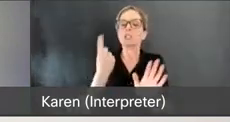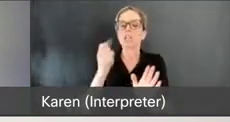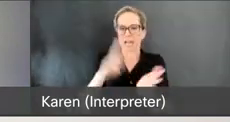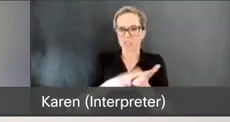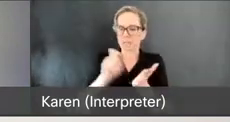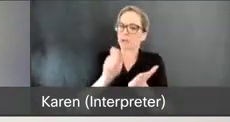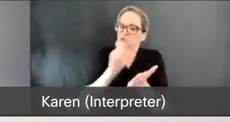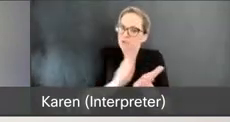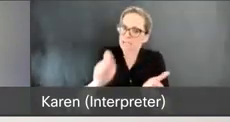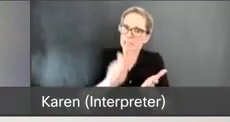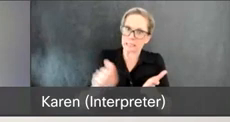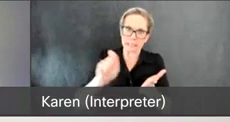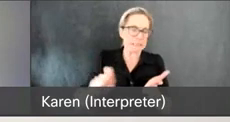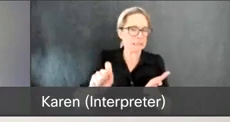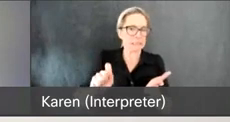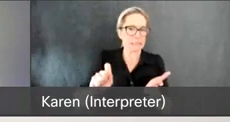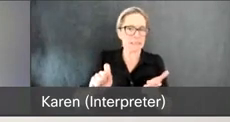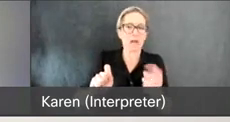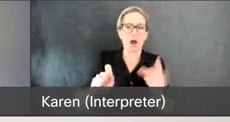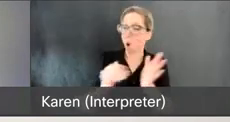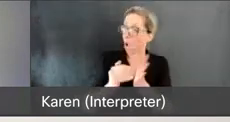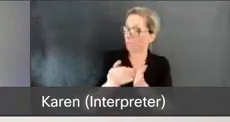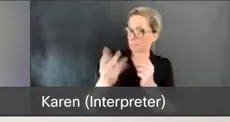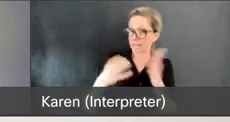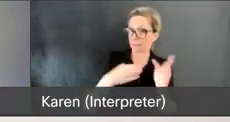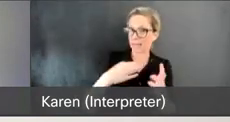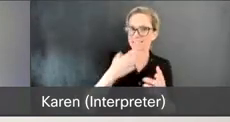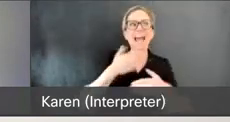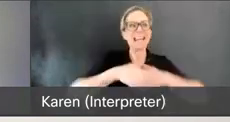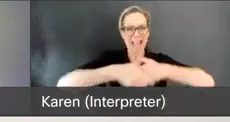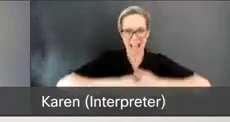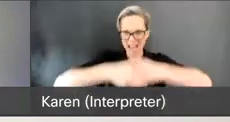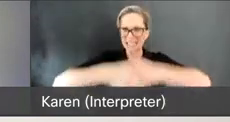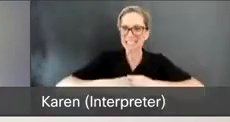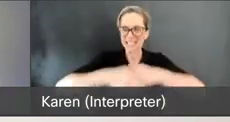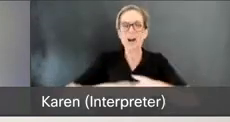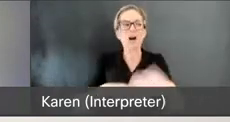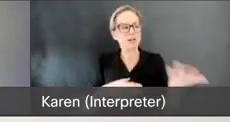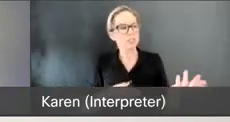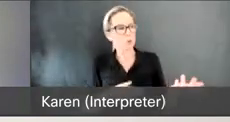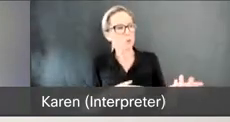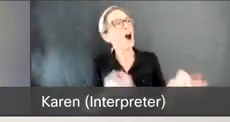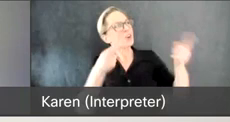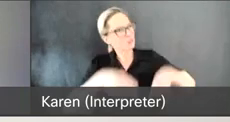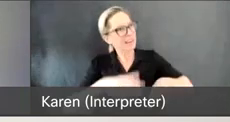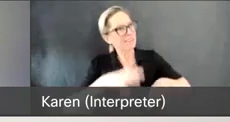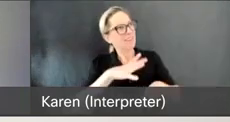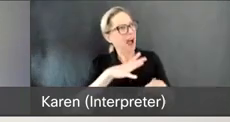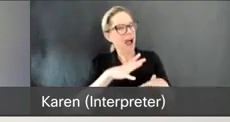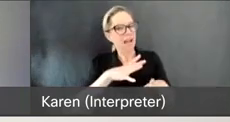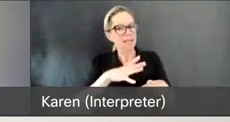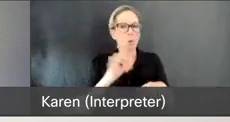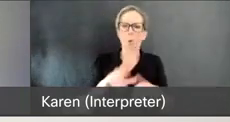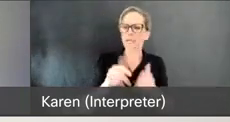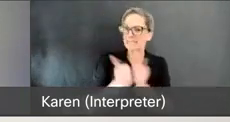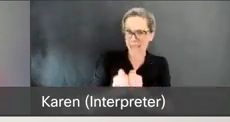tell you how many times we get complaints where it's a handshake deal and it's verbal or spelled out in